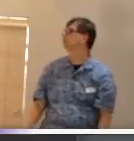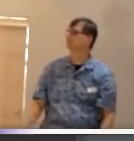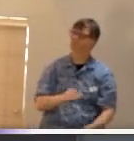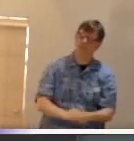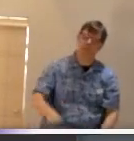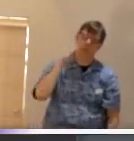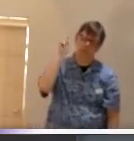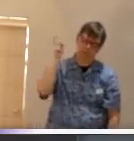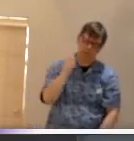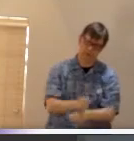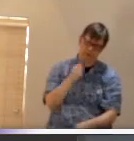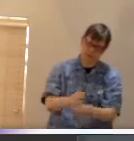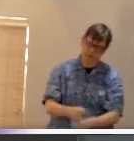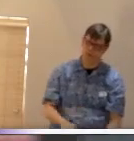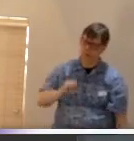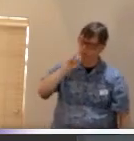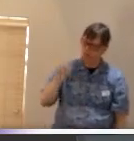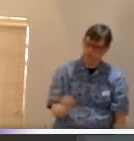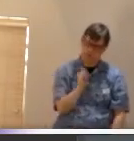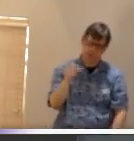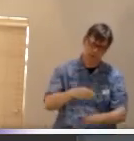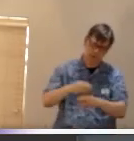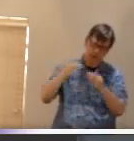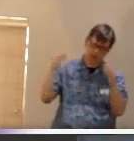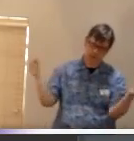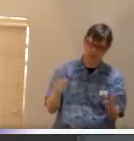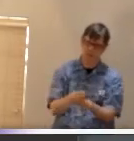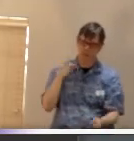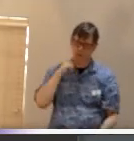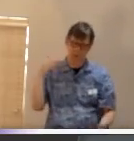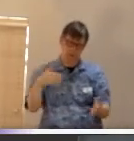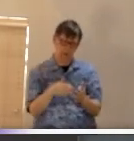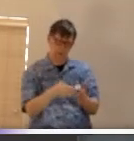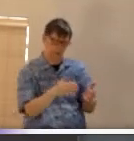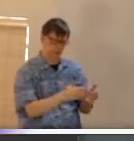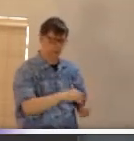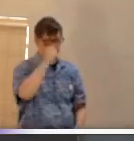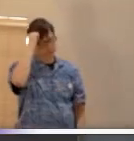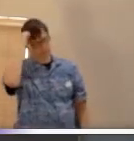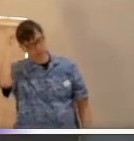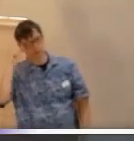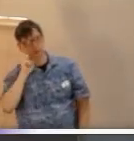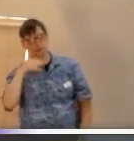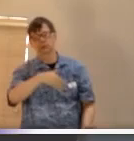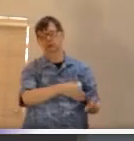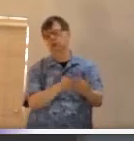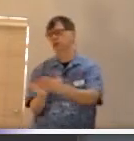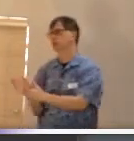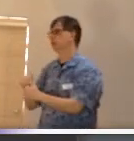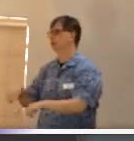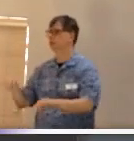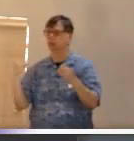of his jobs, and he had just did his budget, and he just found out that he was $600 ahead, and him and his girlfriend are turning the tide of the ship of